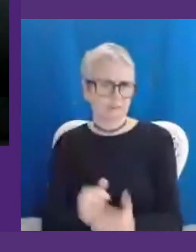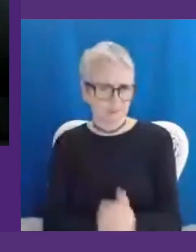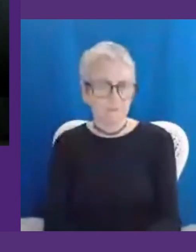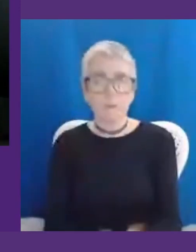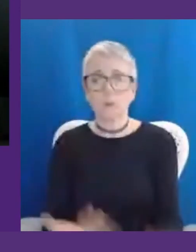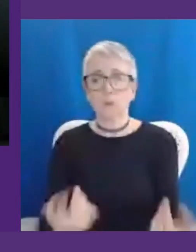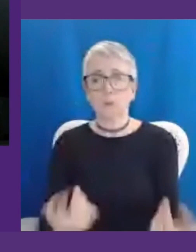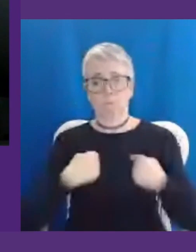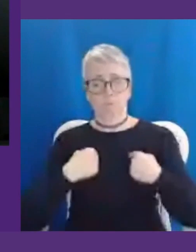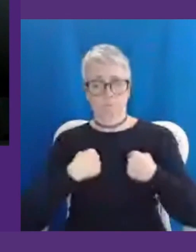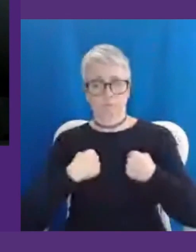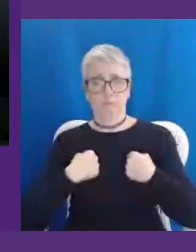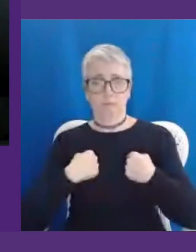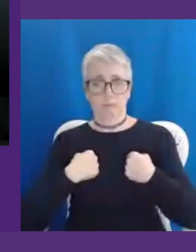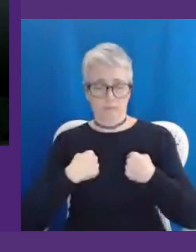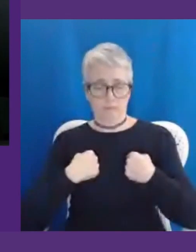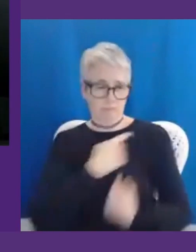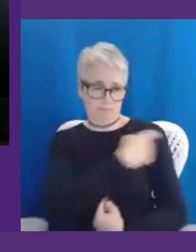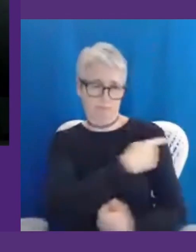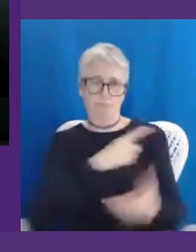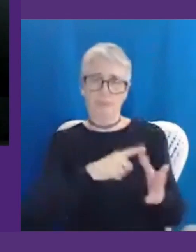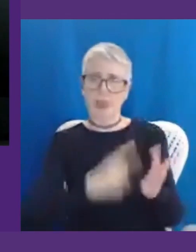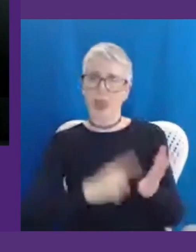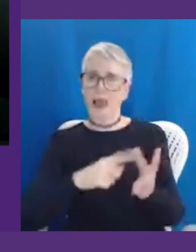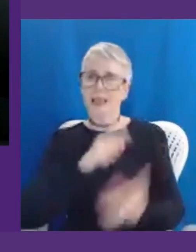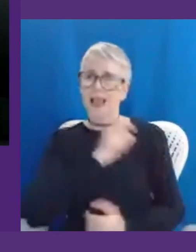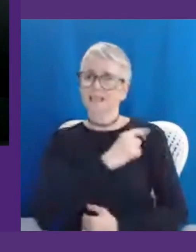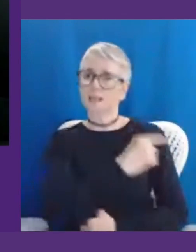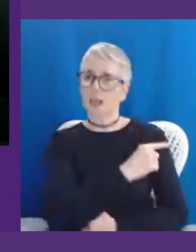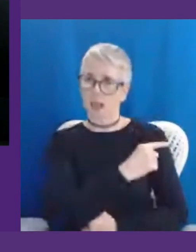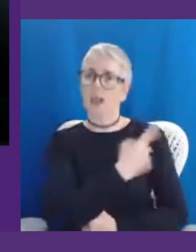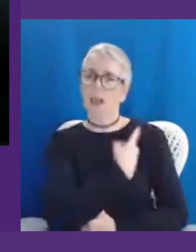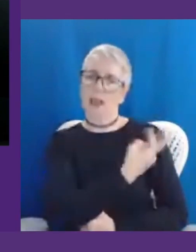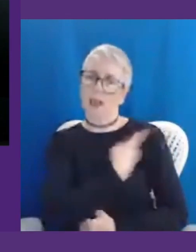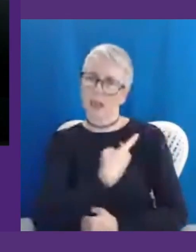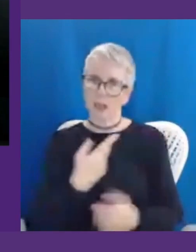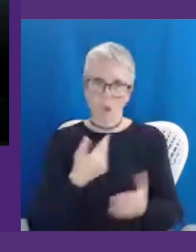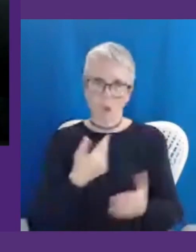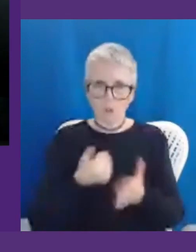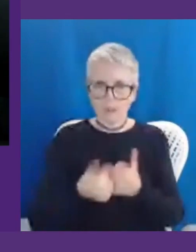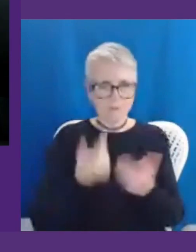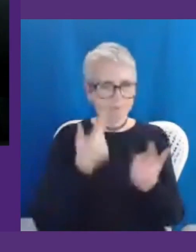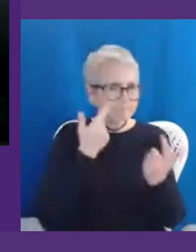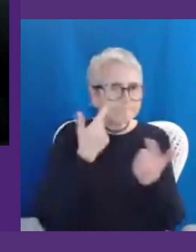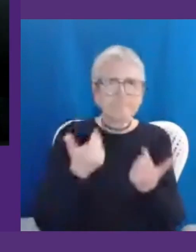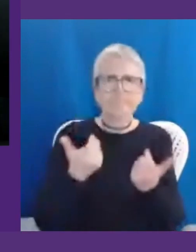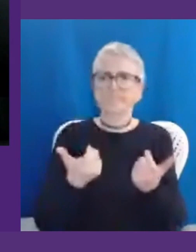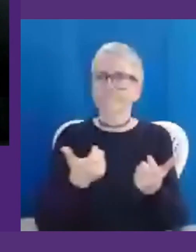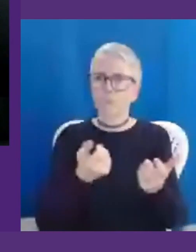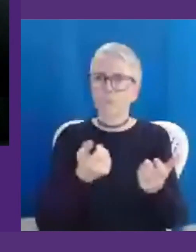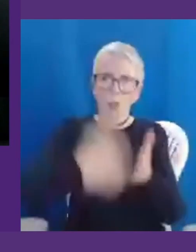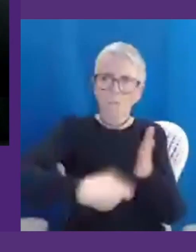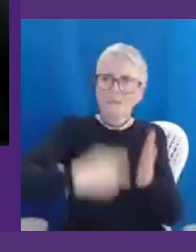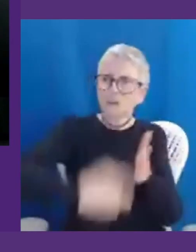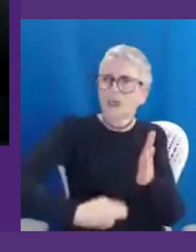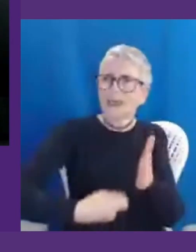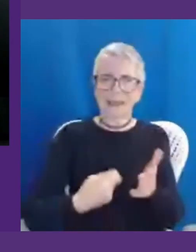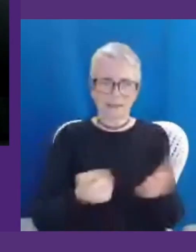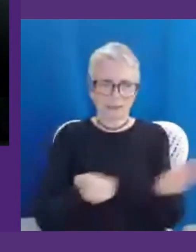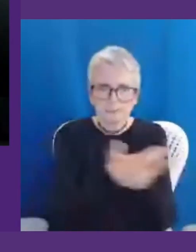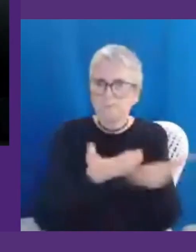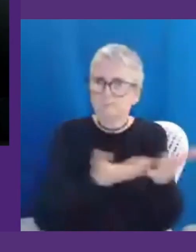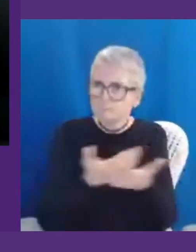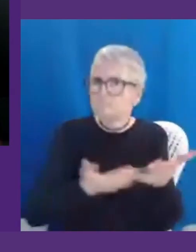disability Ali Castle are in constant communication with the commissioning floor and with our production partners, collaborating on those commitments within the